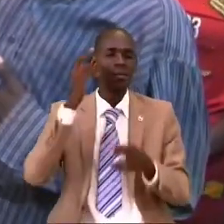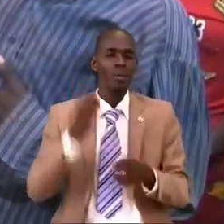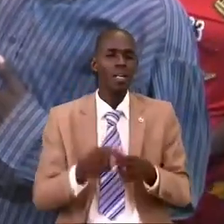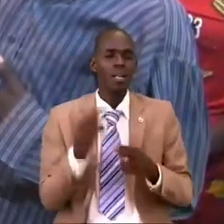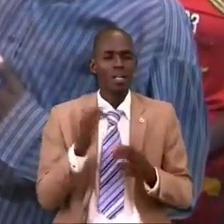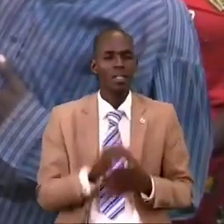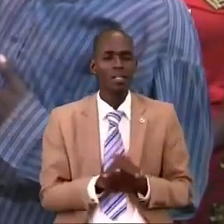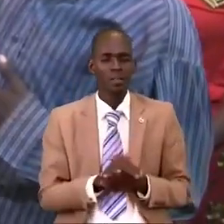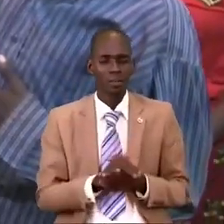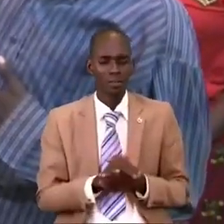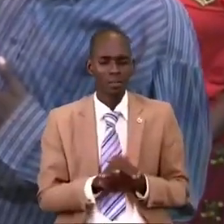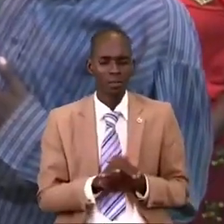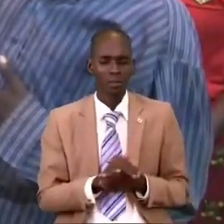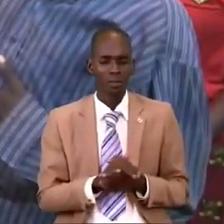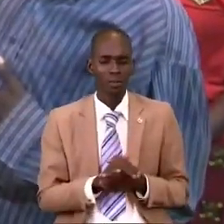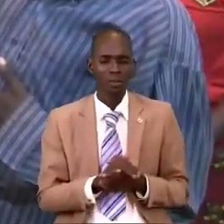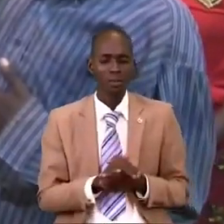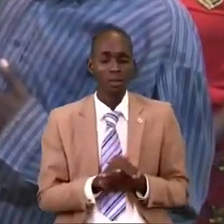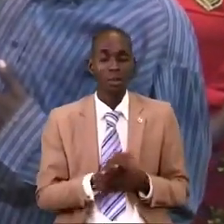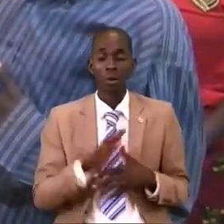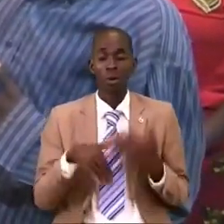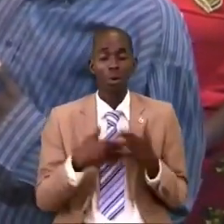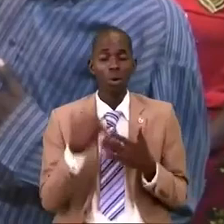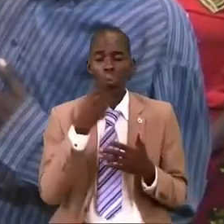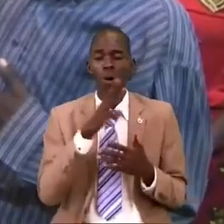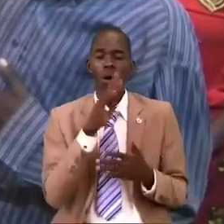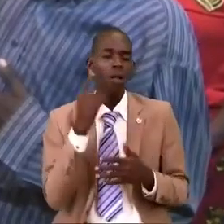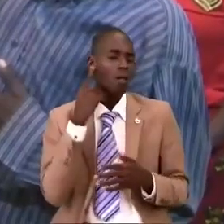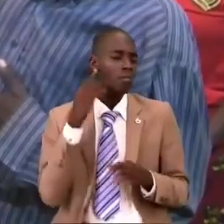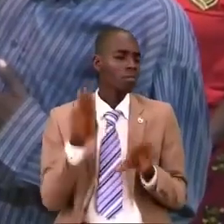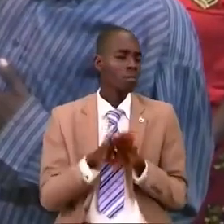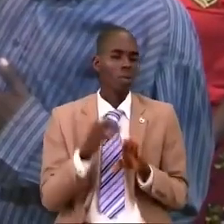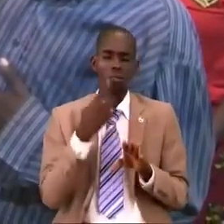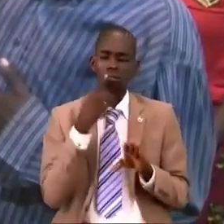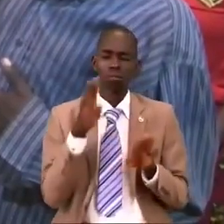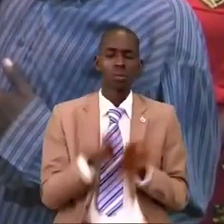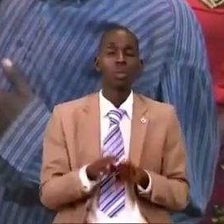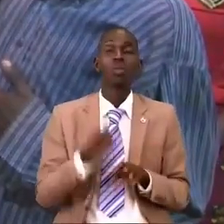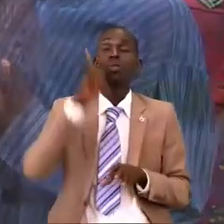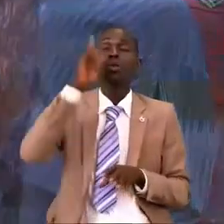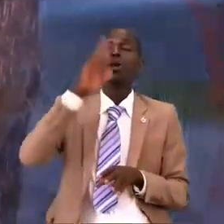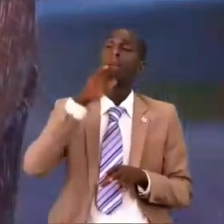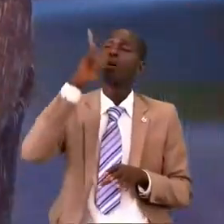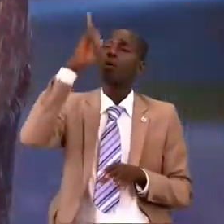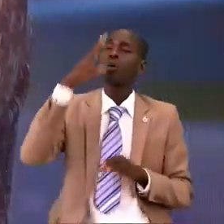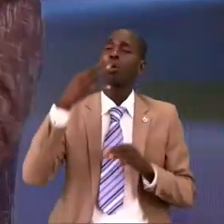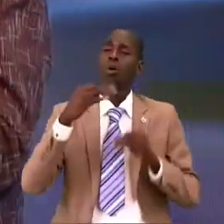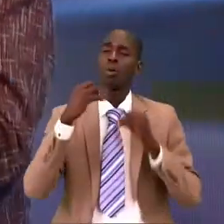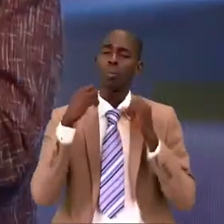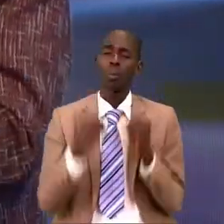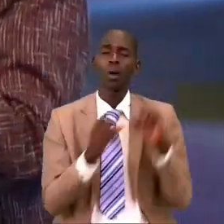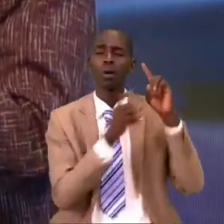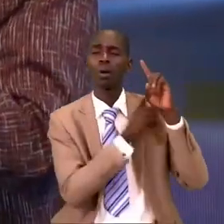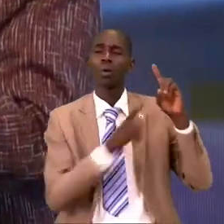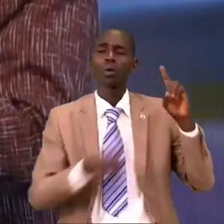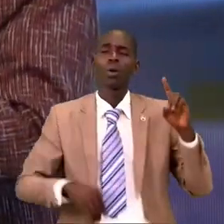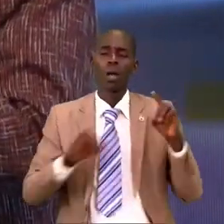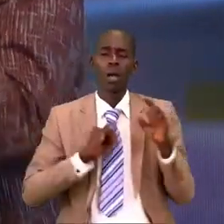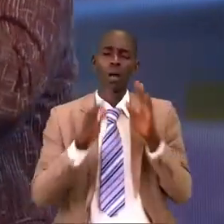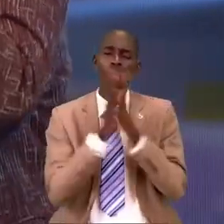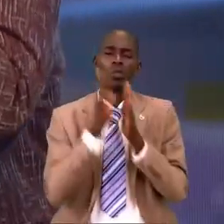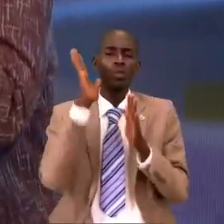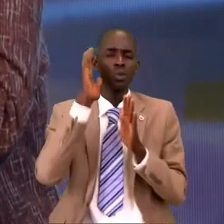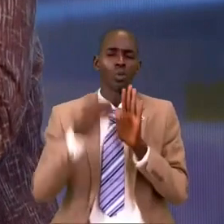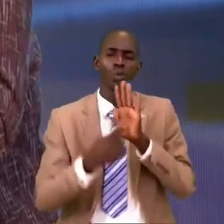pray you manifest your power on them now and open their tongue, open their